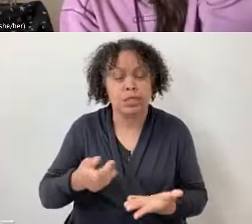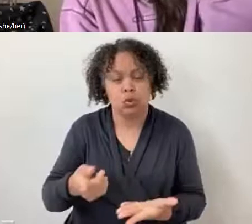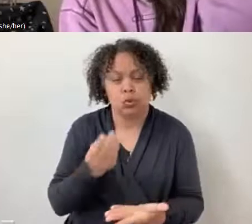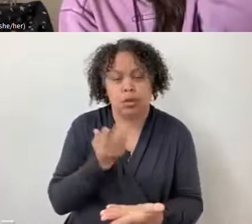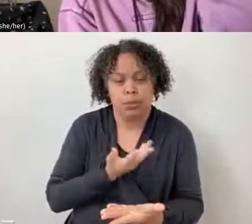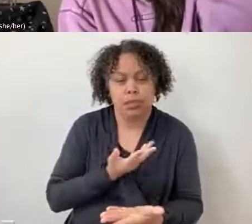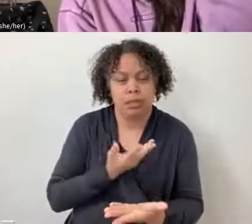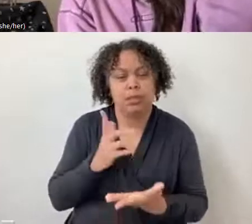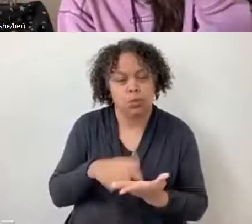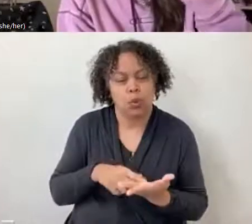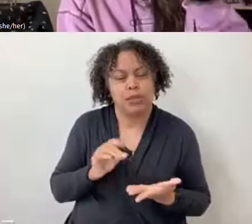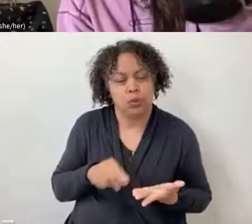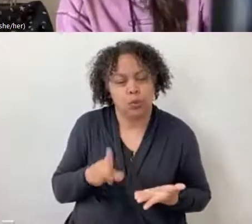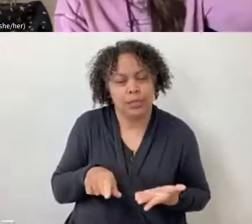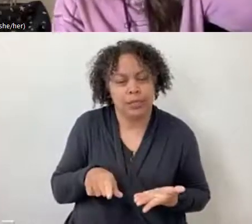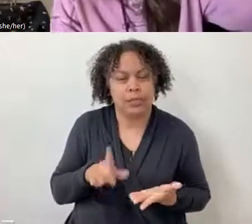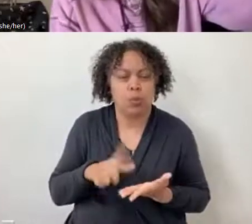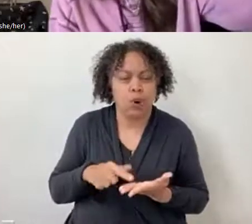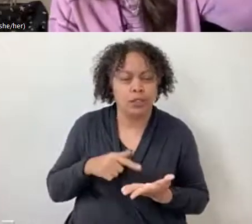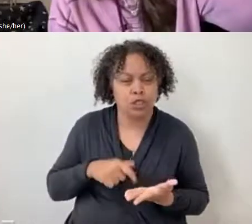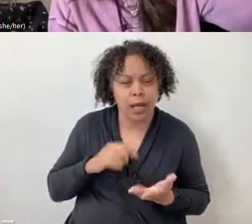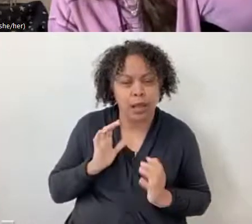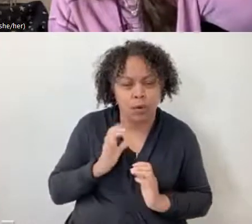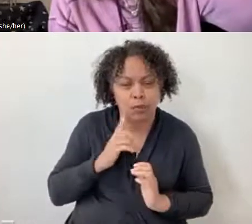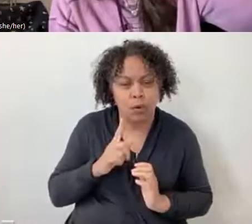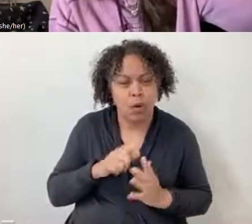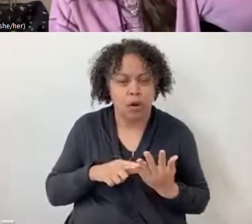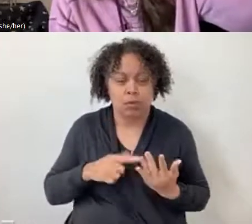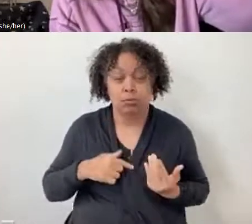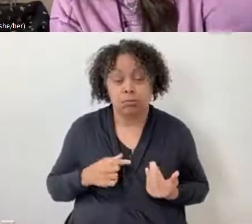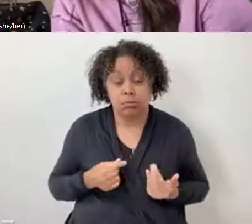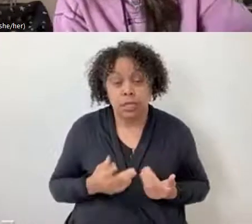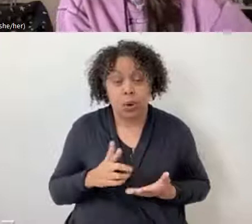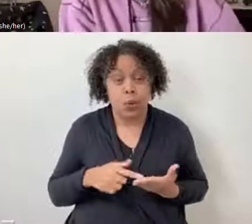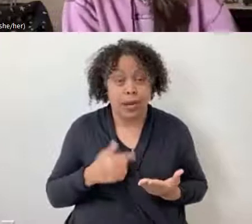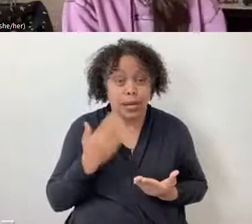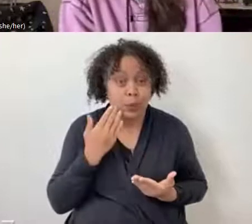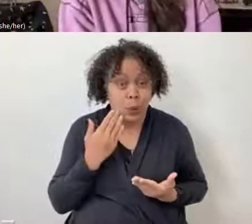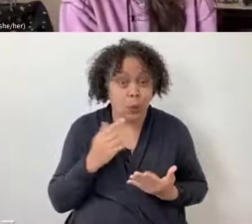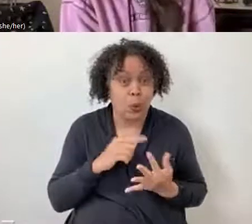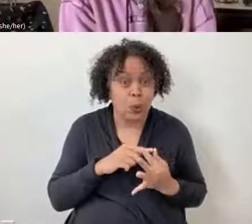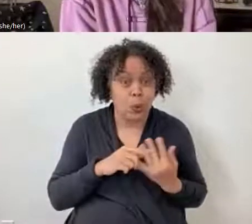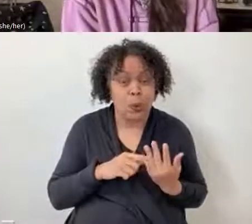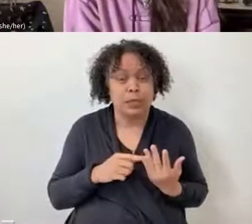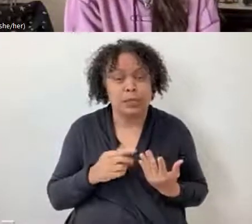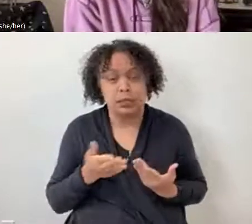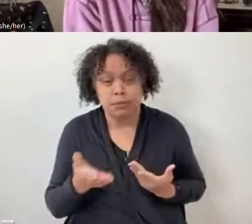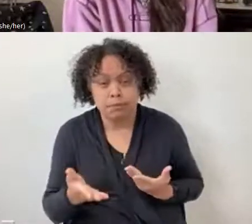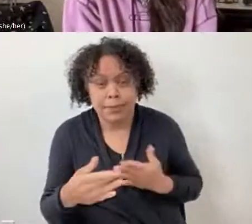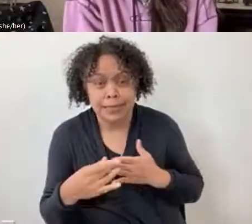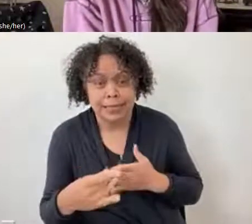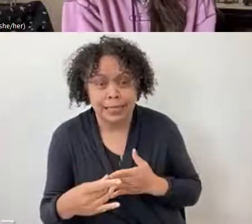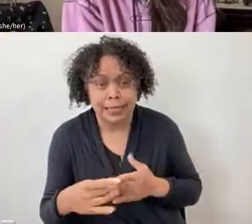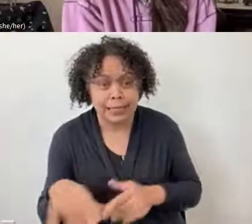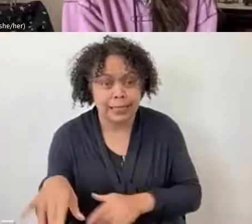me what you need. What am I looking for? This is what I know these stats say, right? But what do